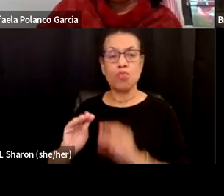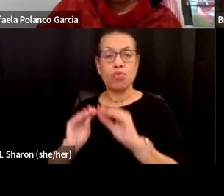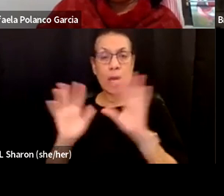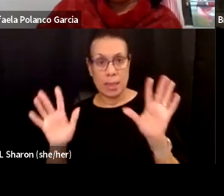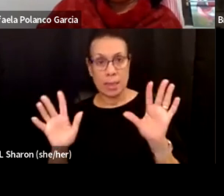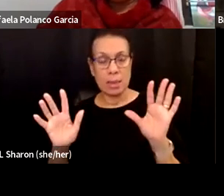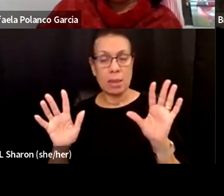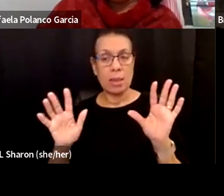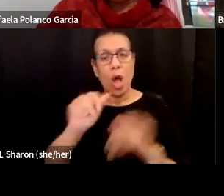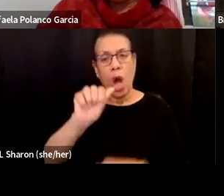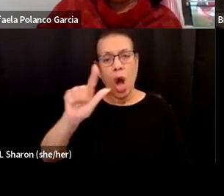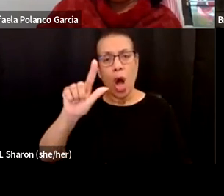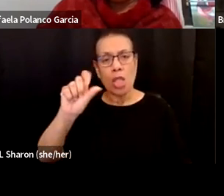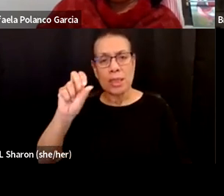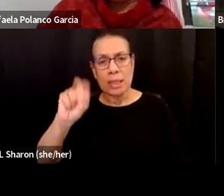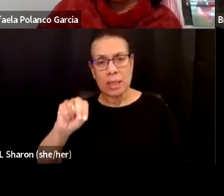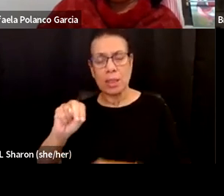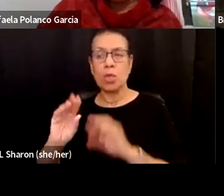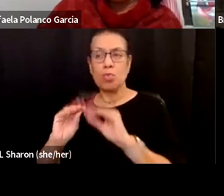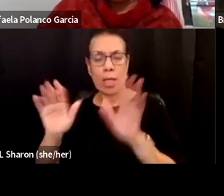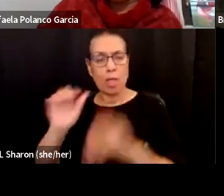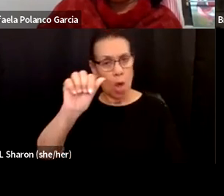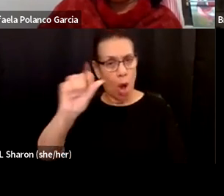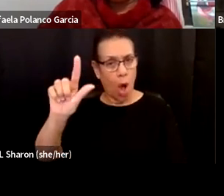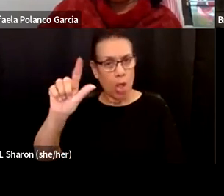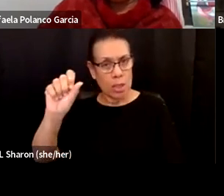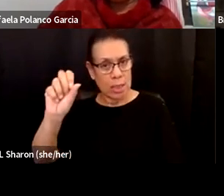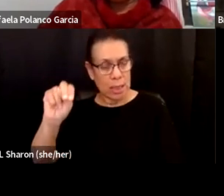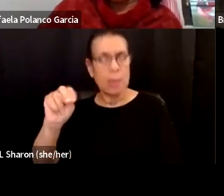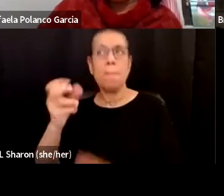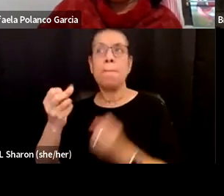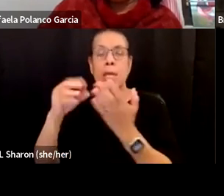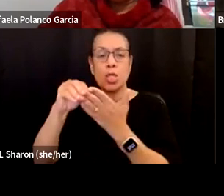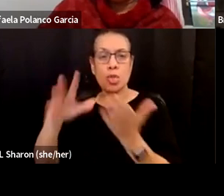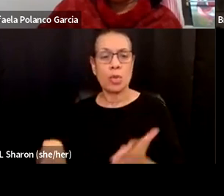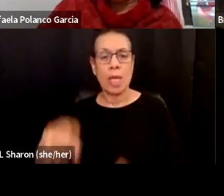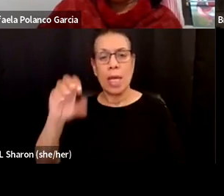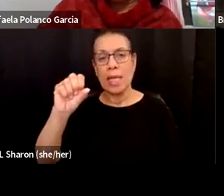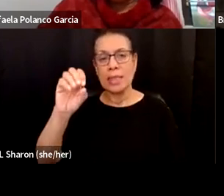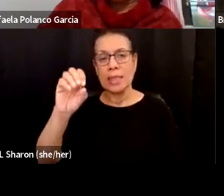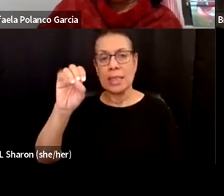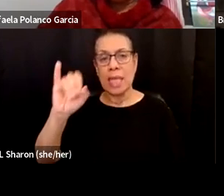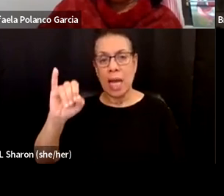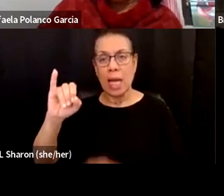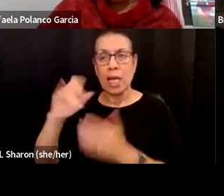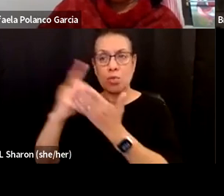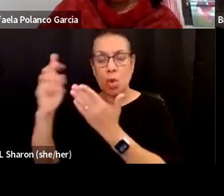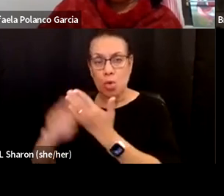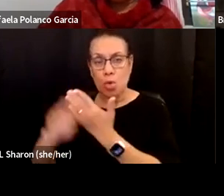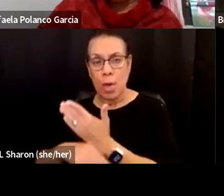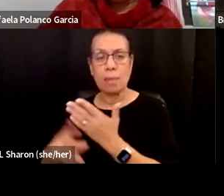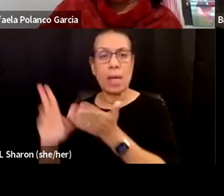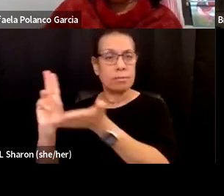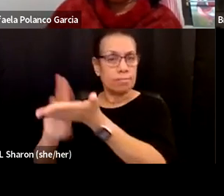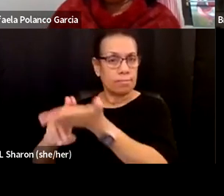of our students um austin in particular a lot of students in our sdi program and slice classes enrolling